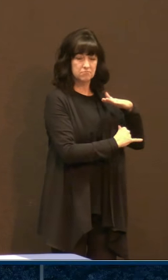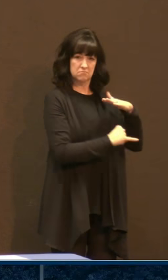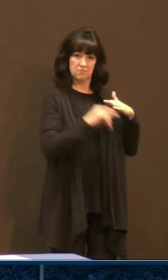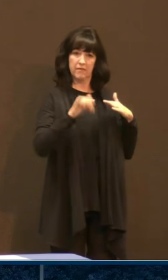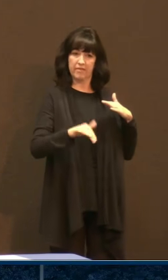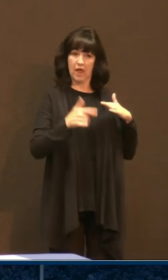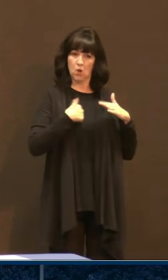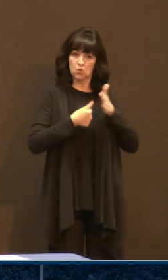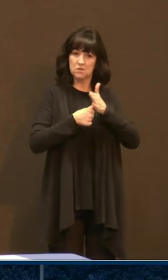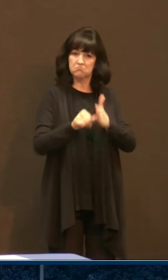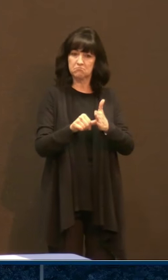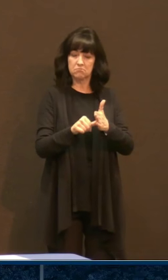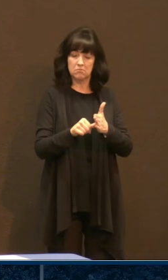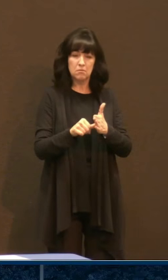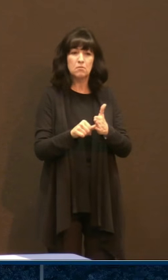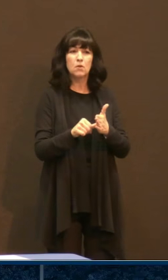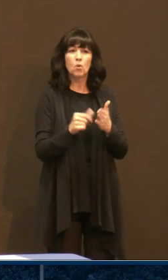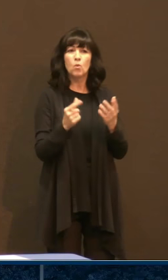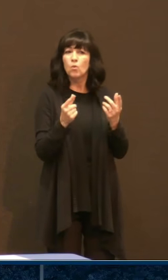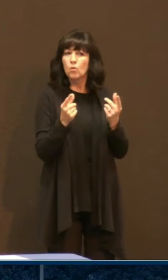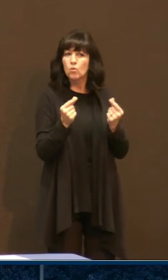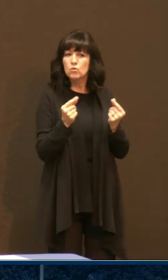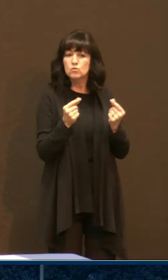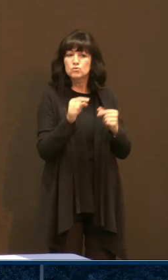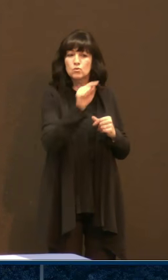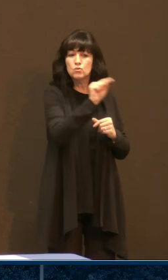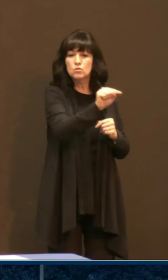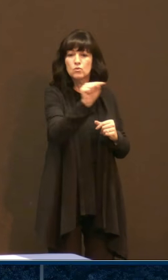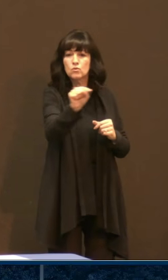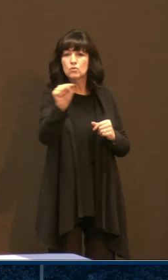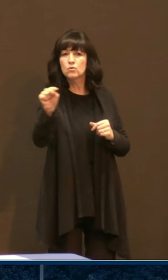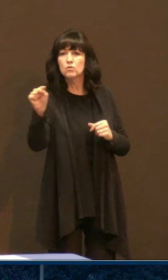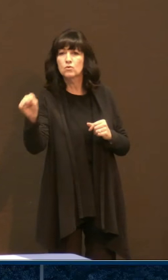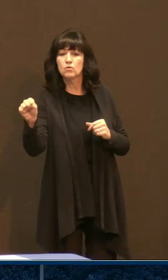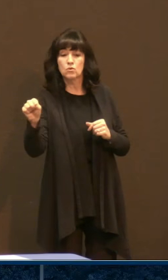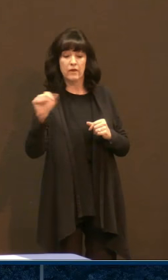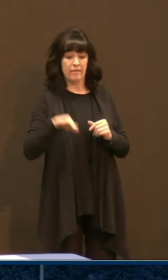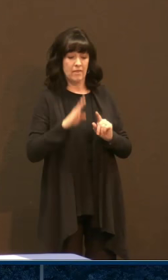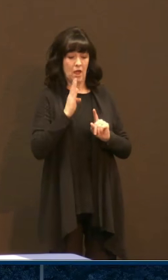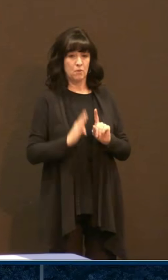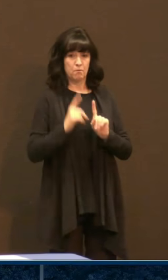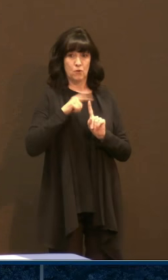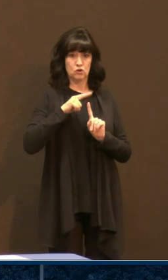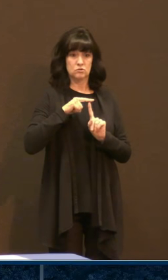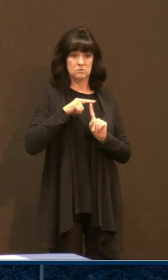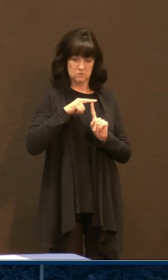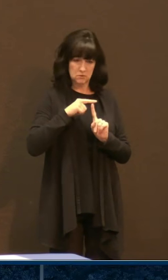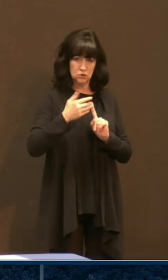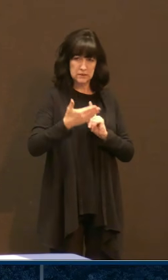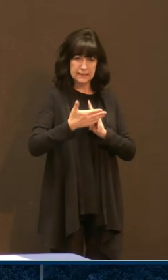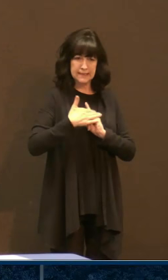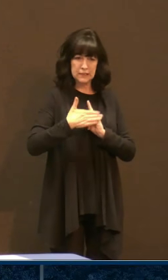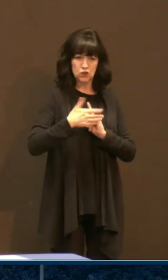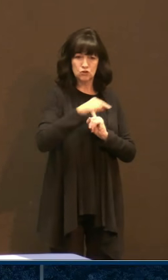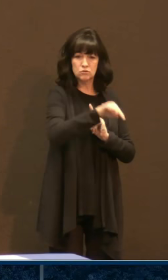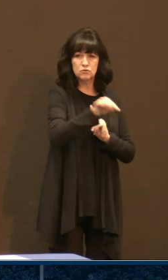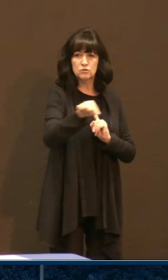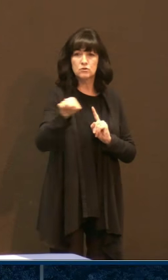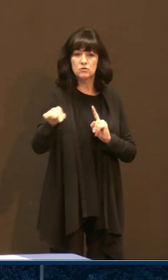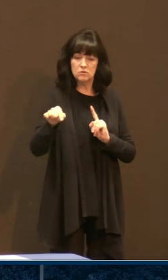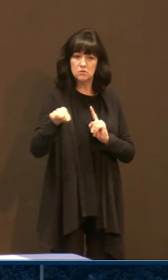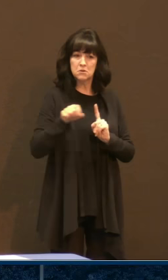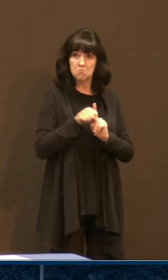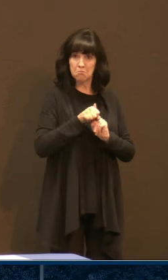The question is, what about the people that are negative? With these rapid antibody tests, it leaves you with a little bit